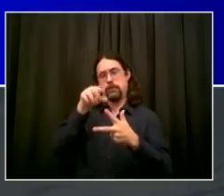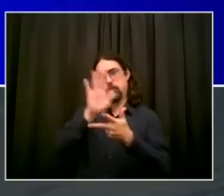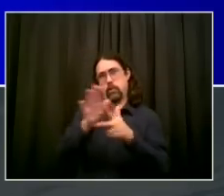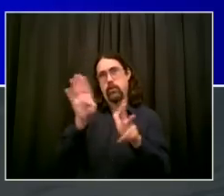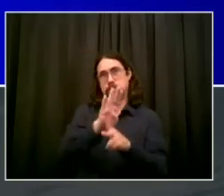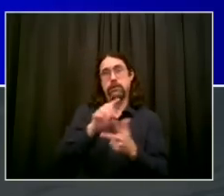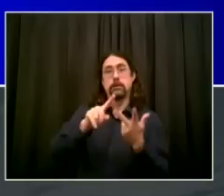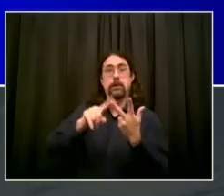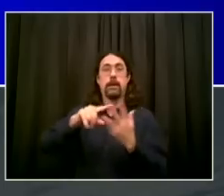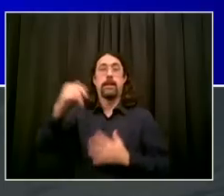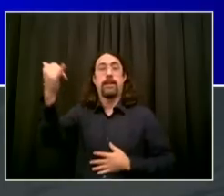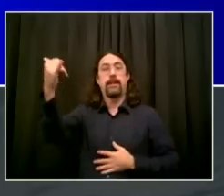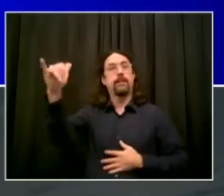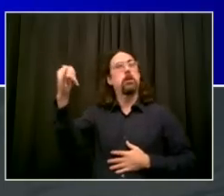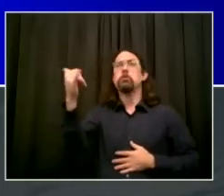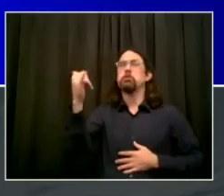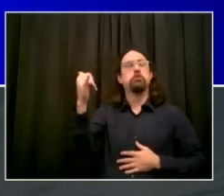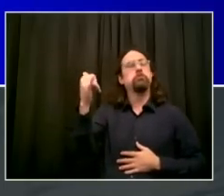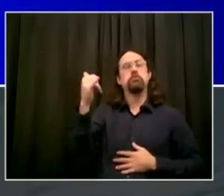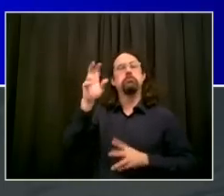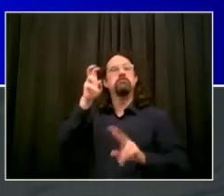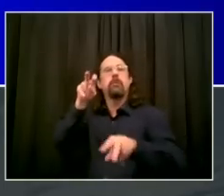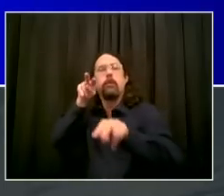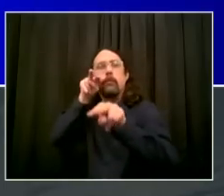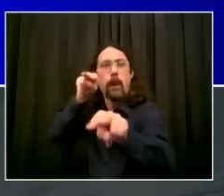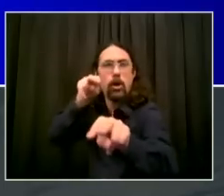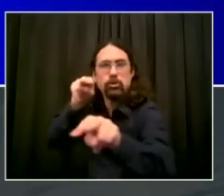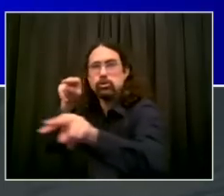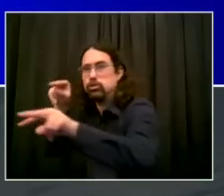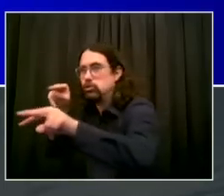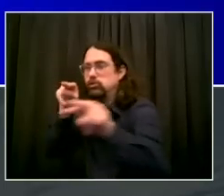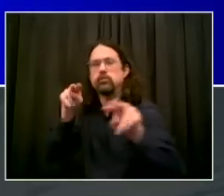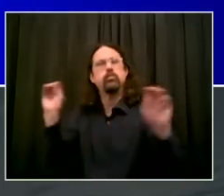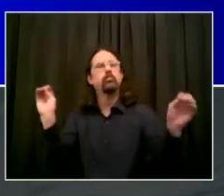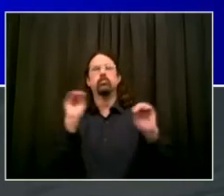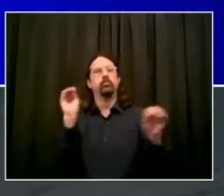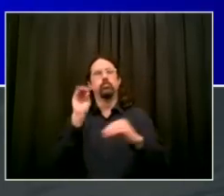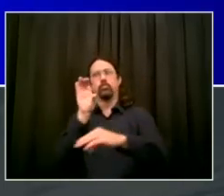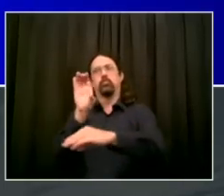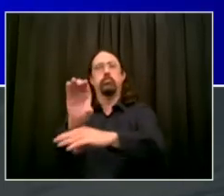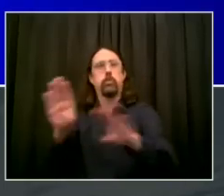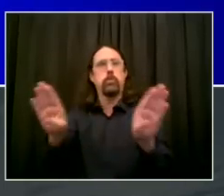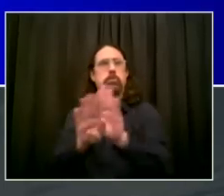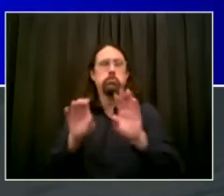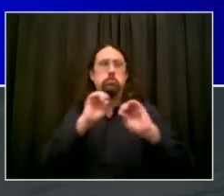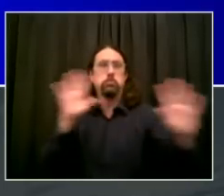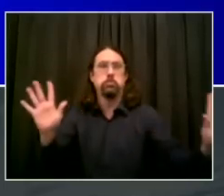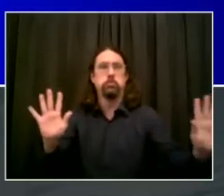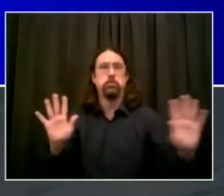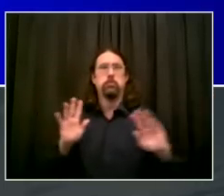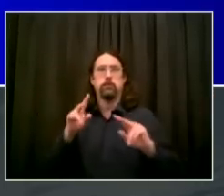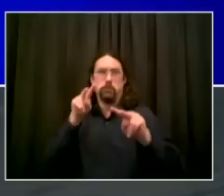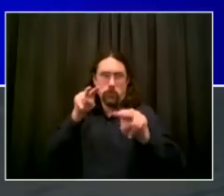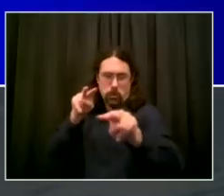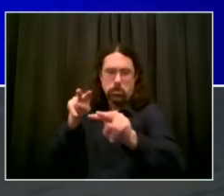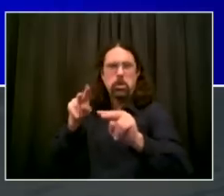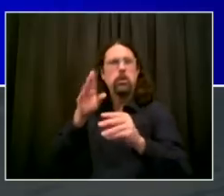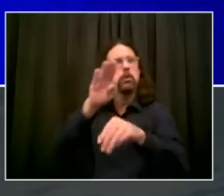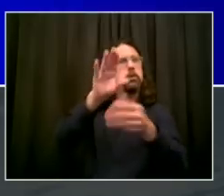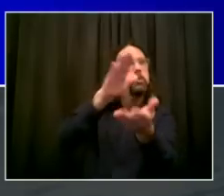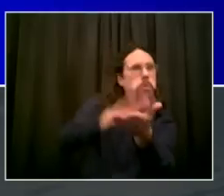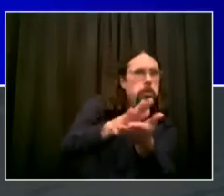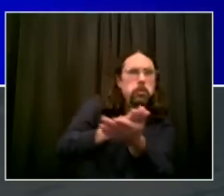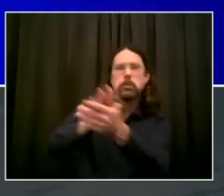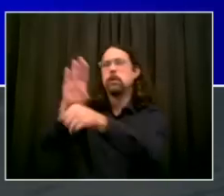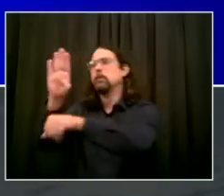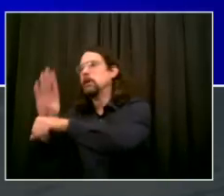challenges. Businesses are open, schools are in session, but there will be mandated COVID testing in the schools